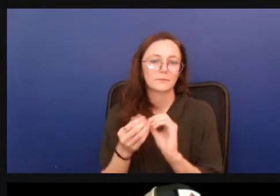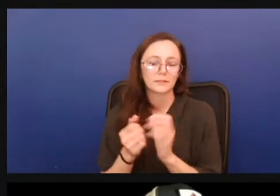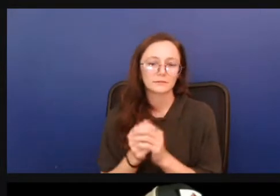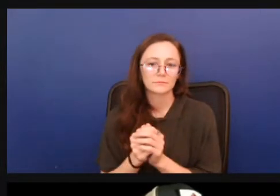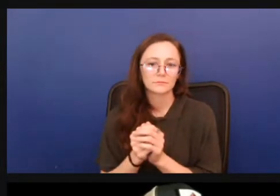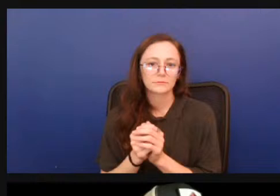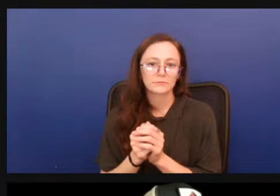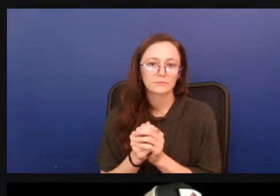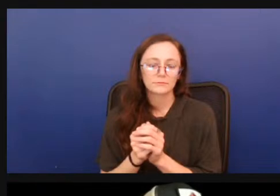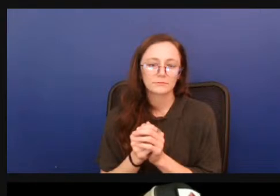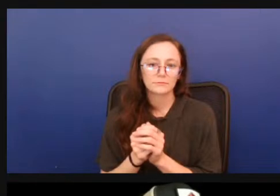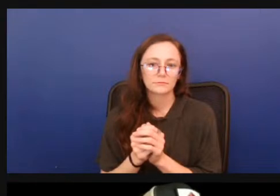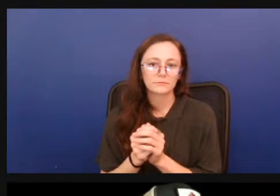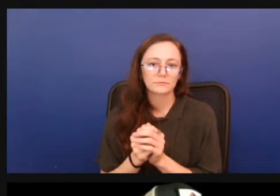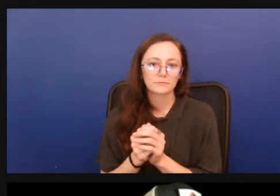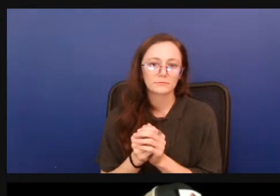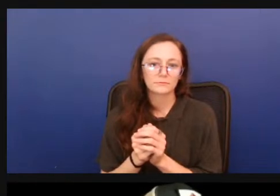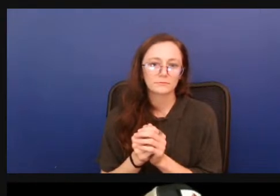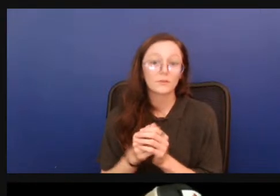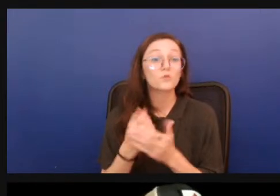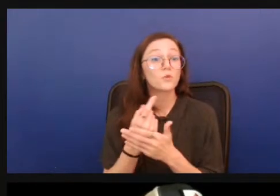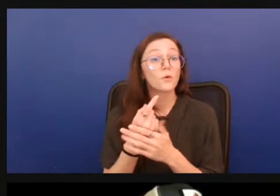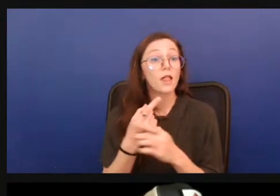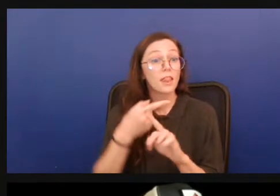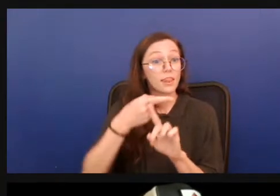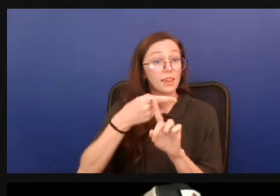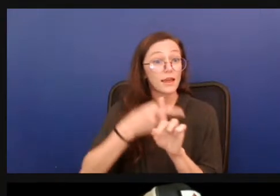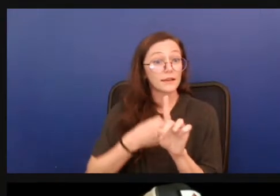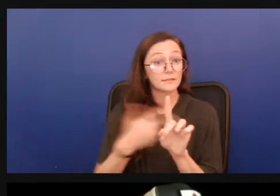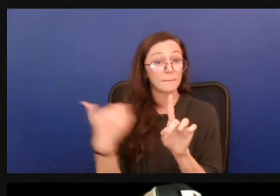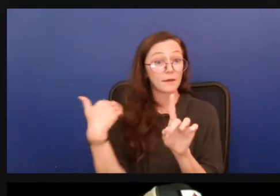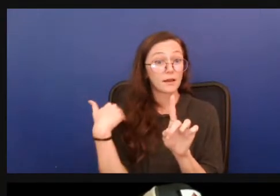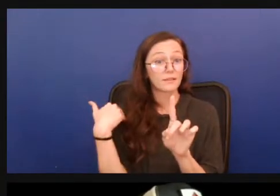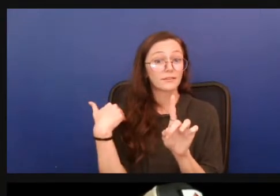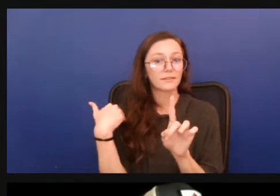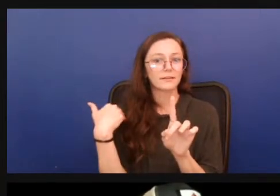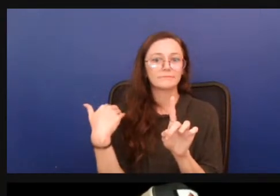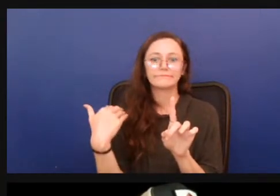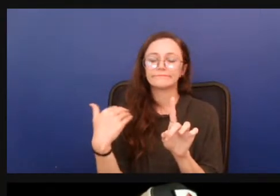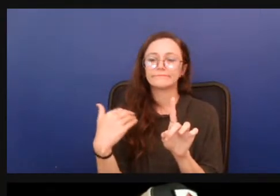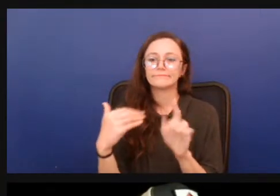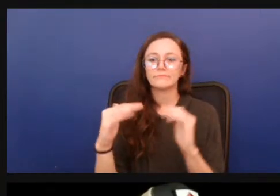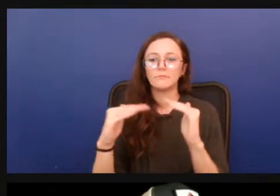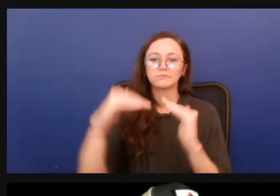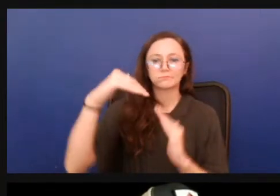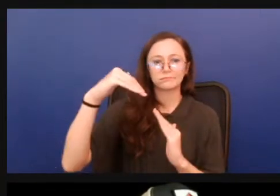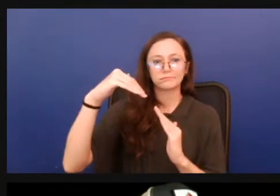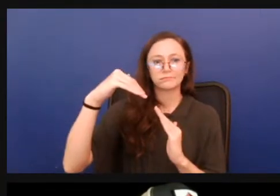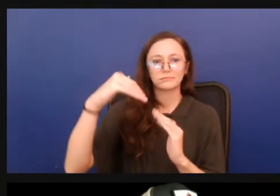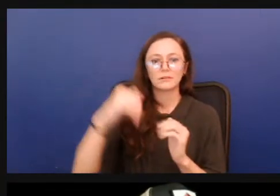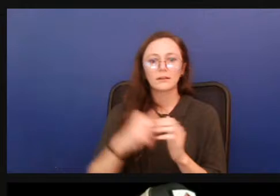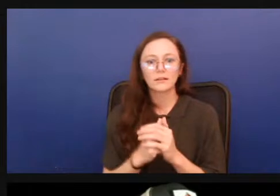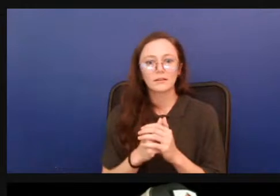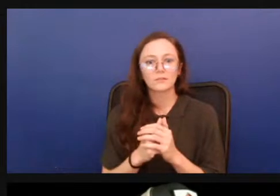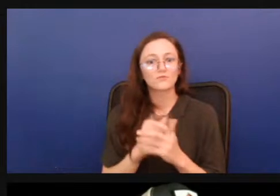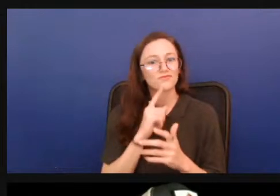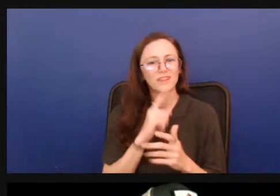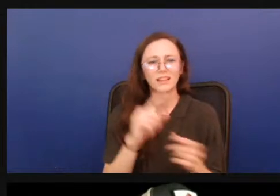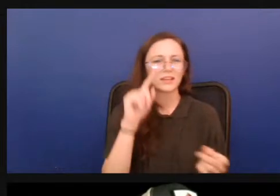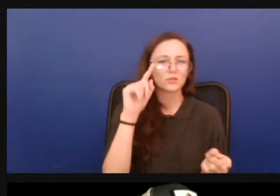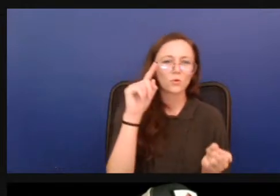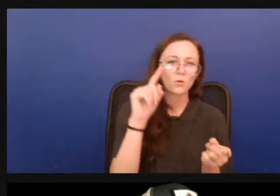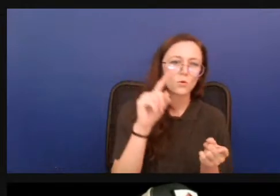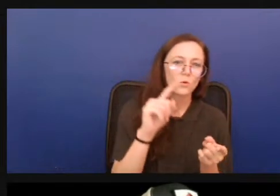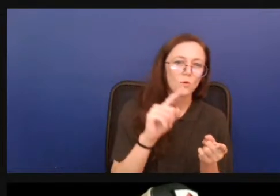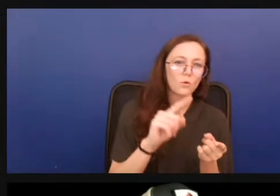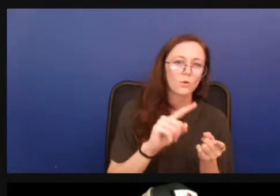For the last month, there it is, an asymmetrical peak. So very low to start. Remember, we still had